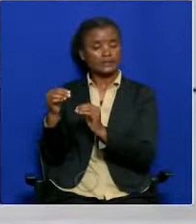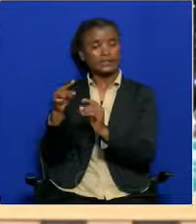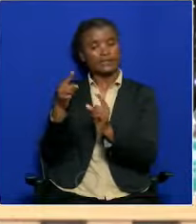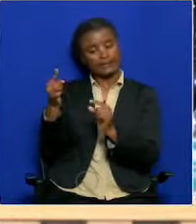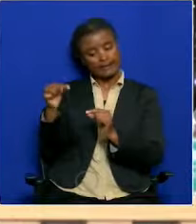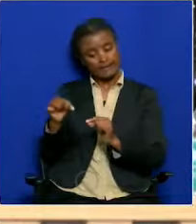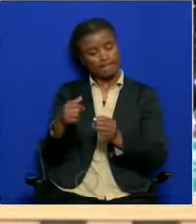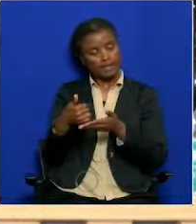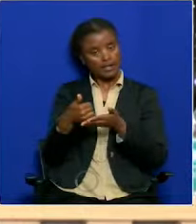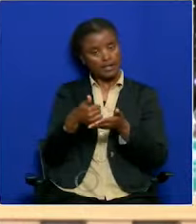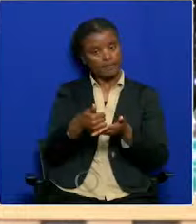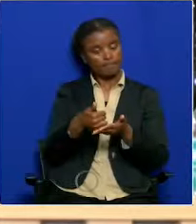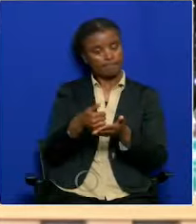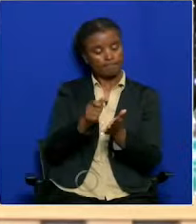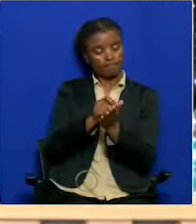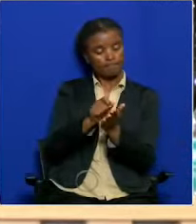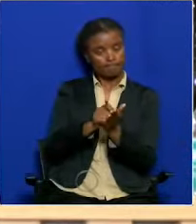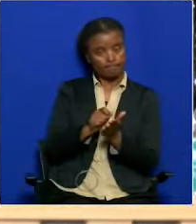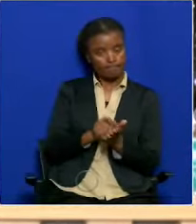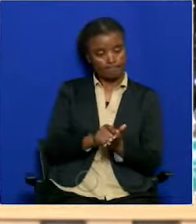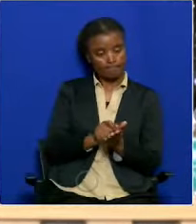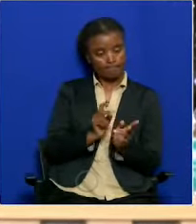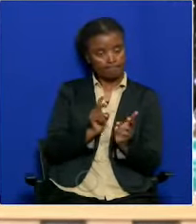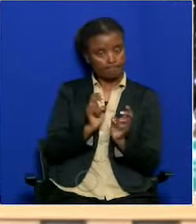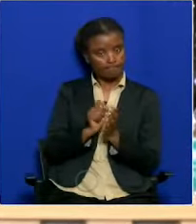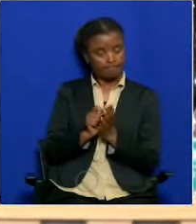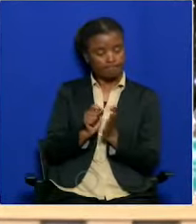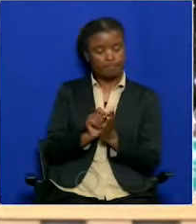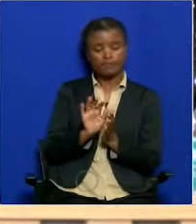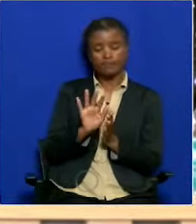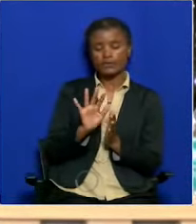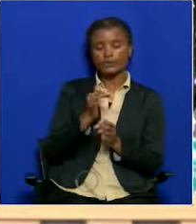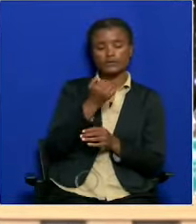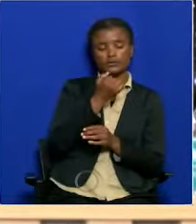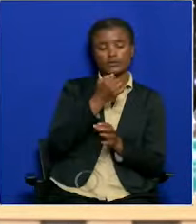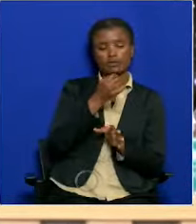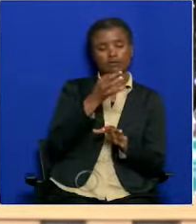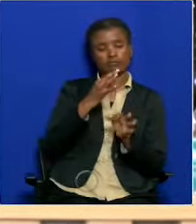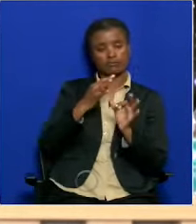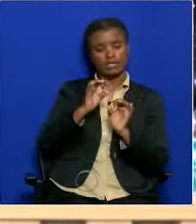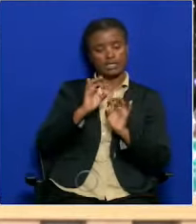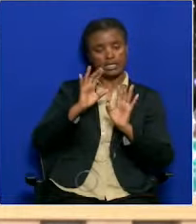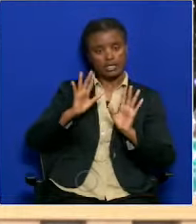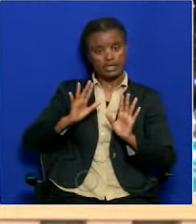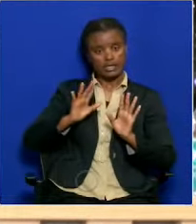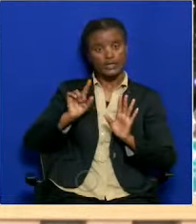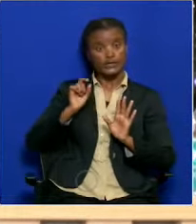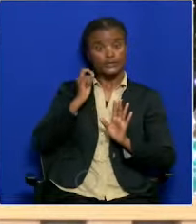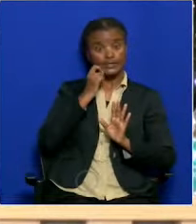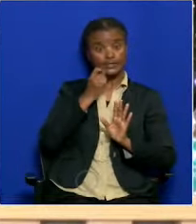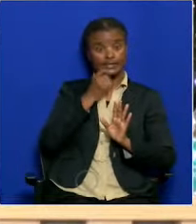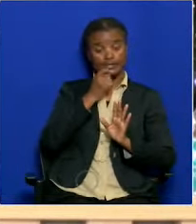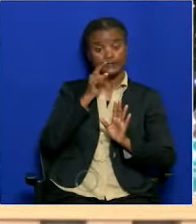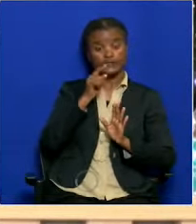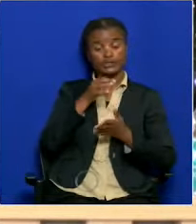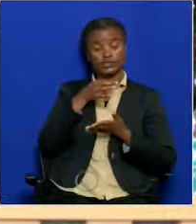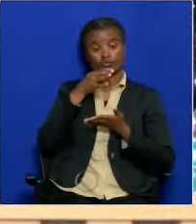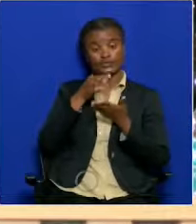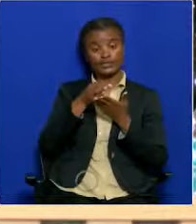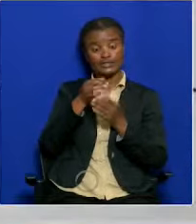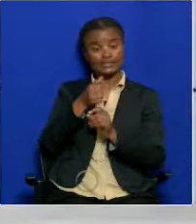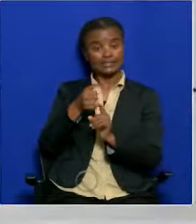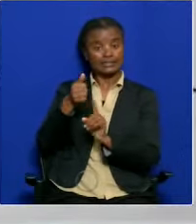So just to clarify this, are you saying that the suggestion for Sergeant Nkosi to assist came from Mr.